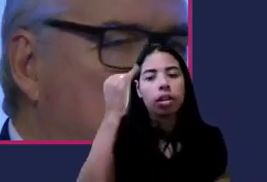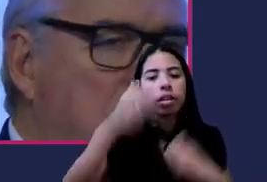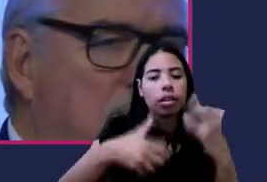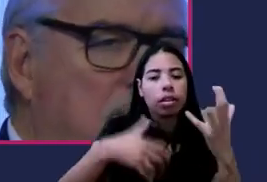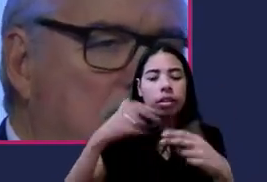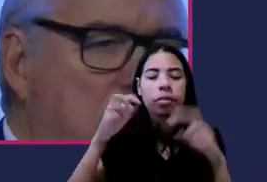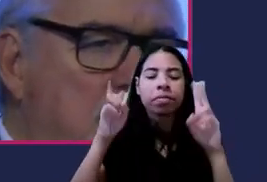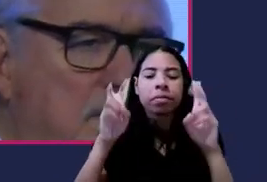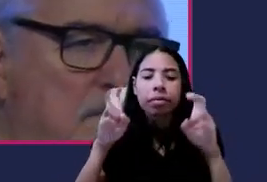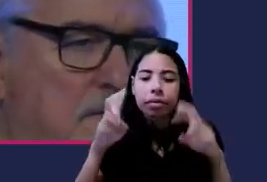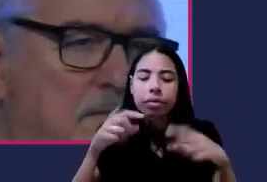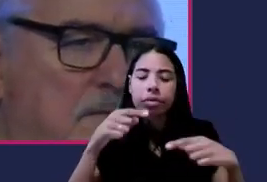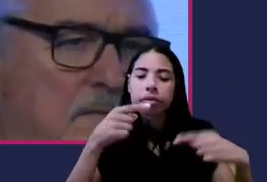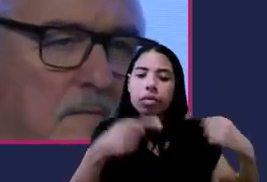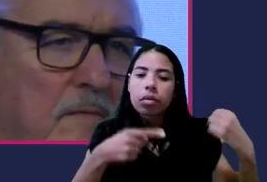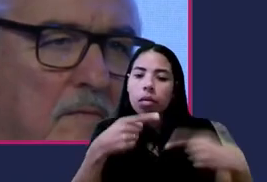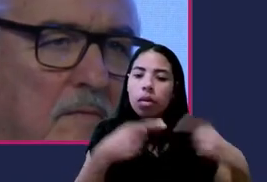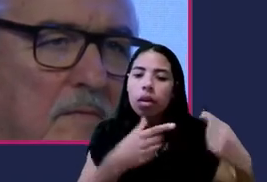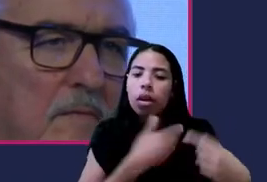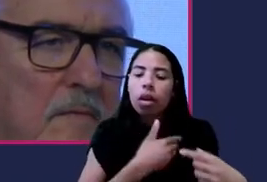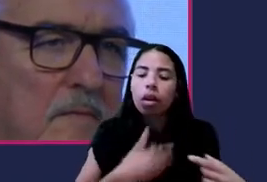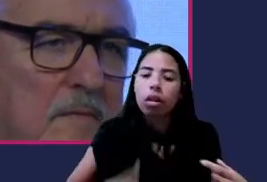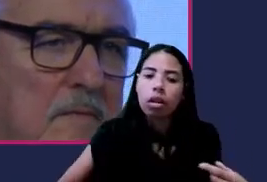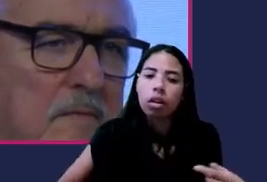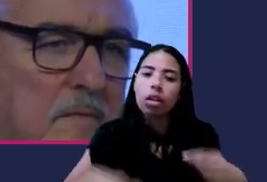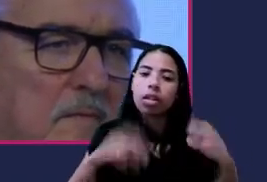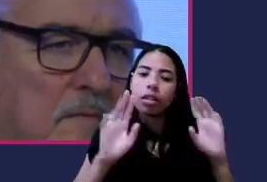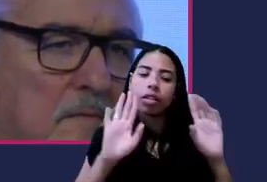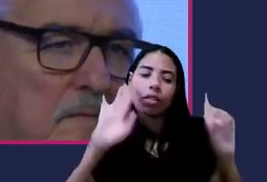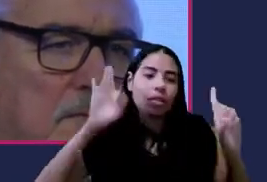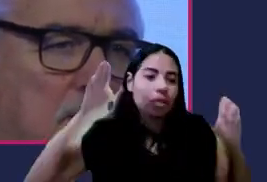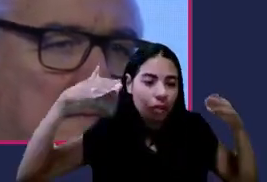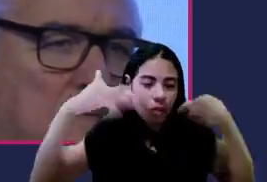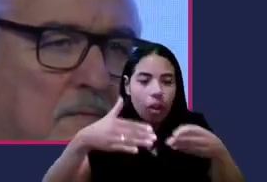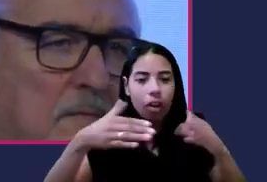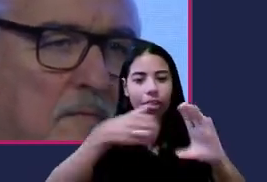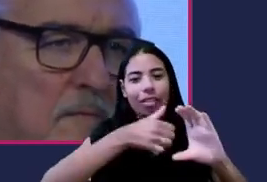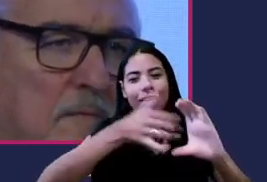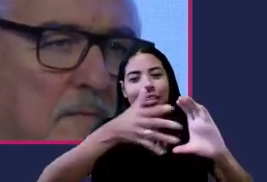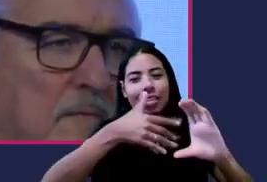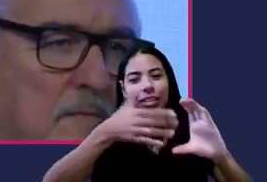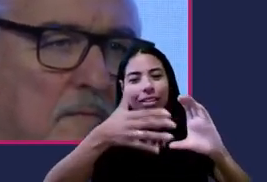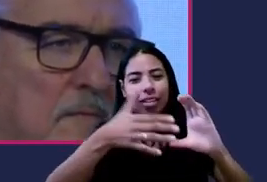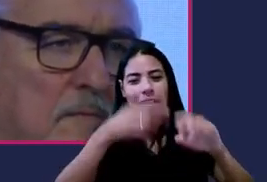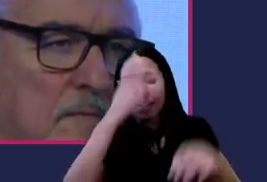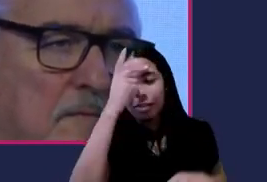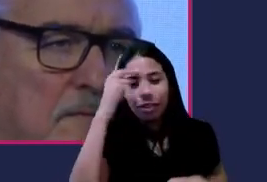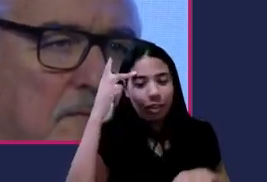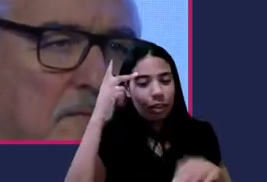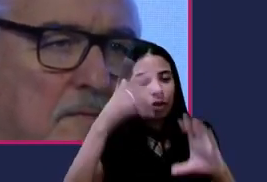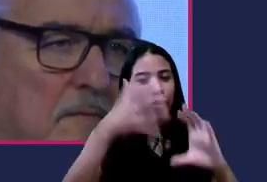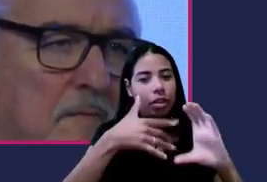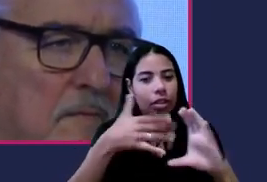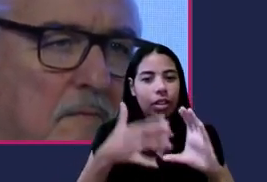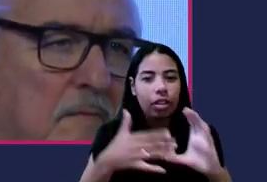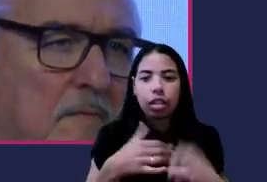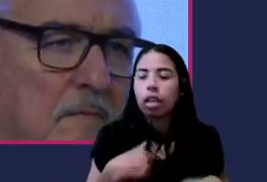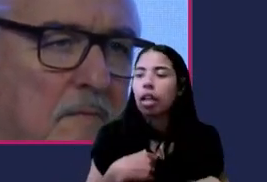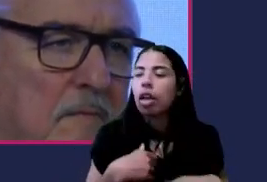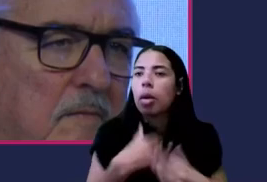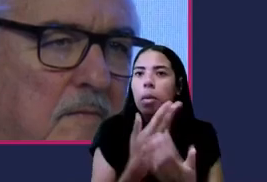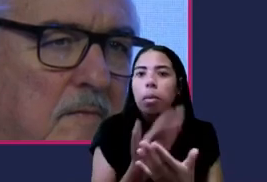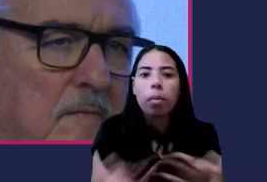they're really important, and we're going to talk about public policy for the rare. It is a pleasure to be here with you today. I